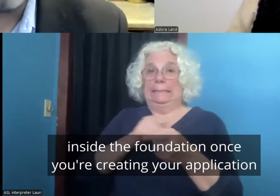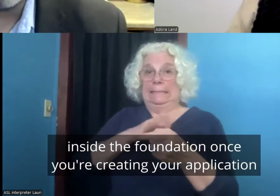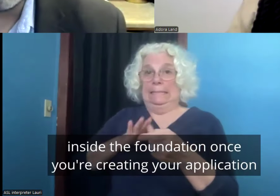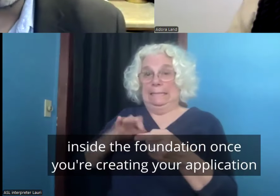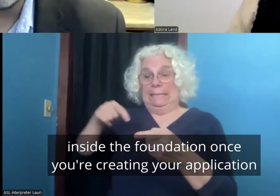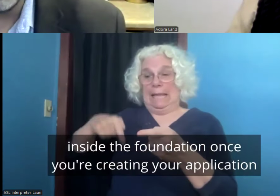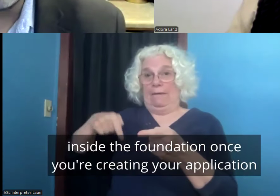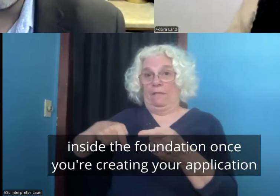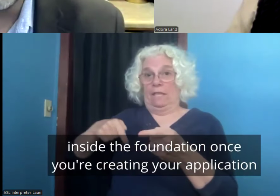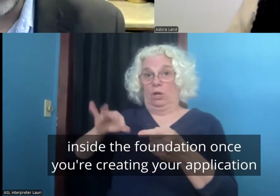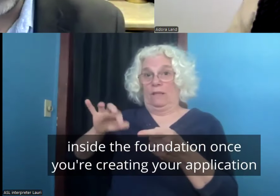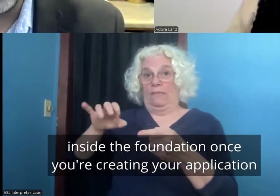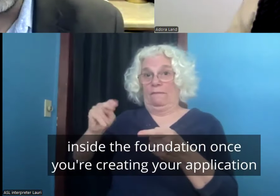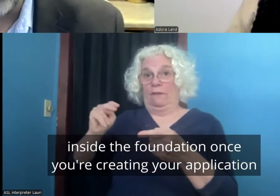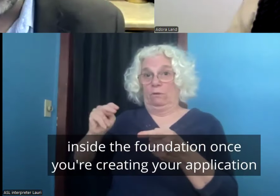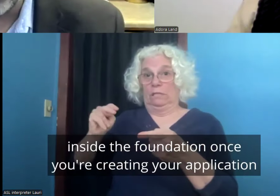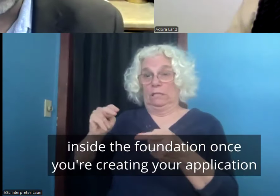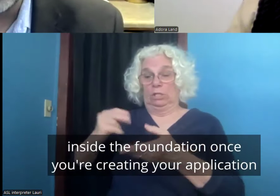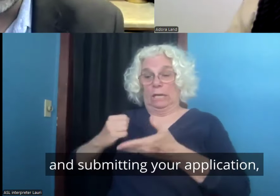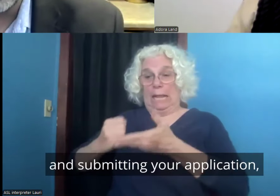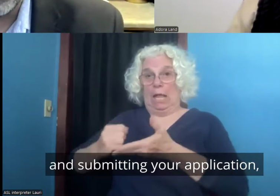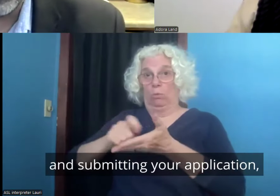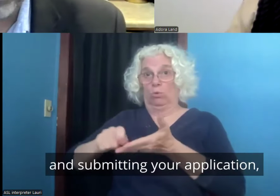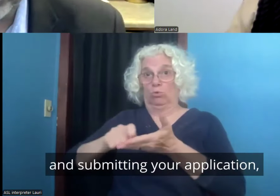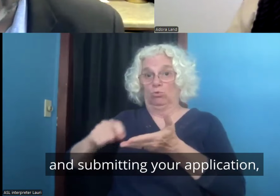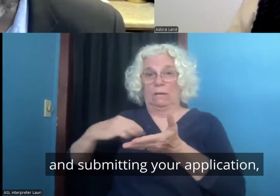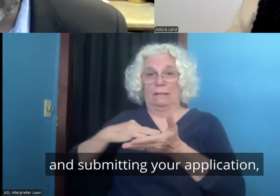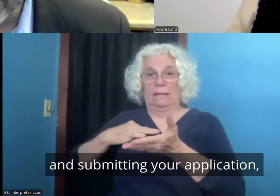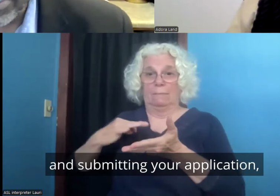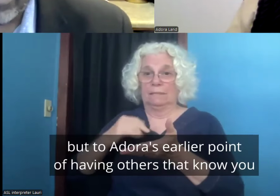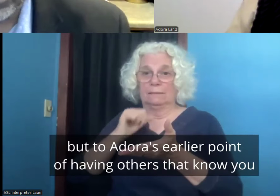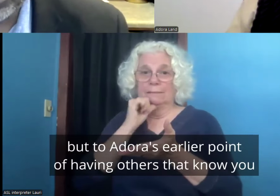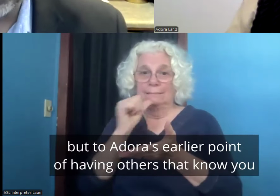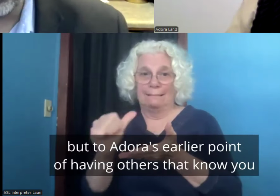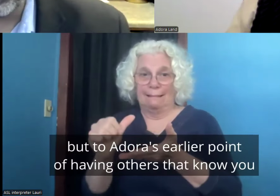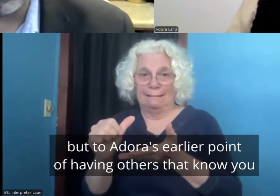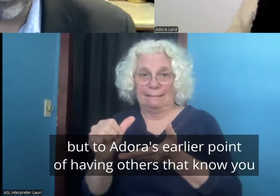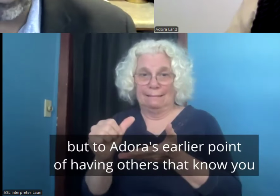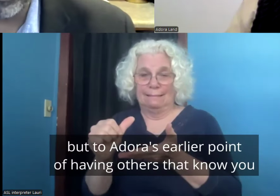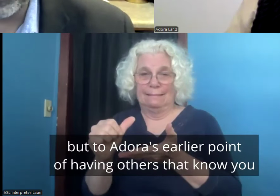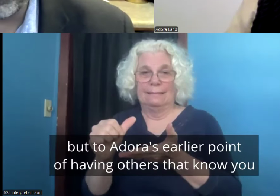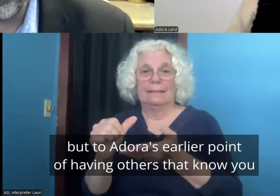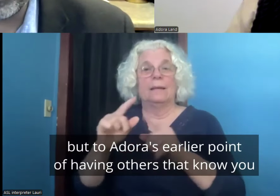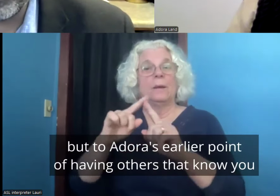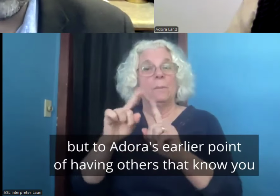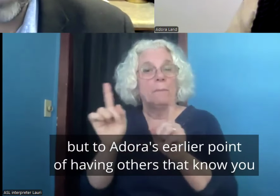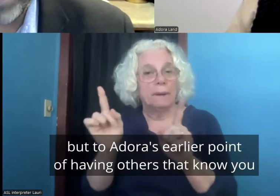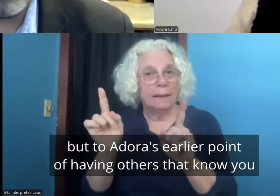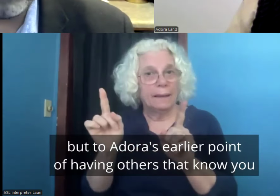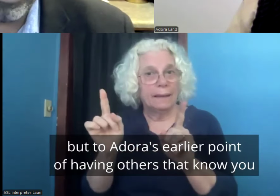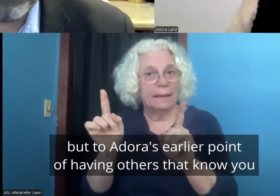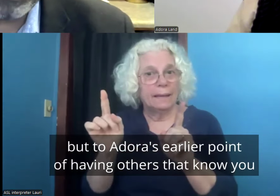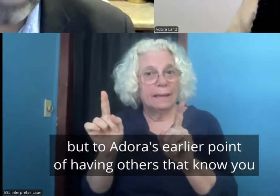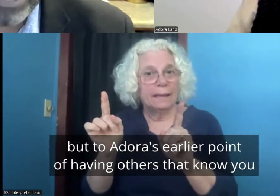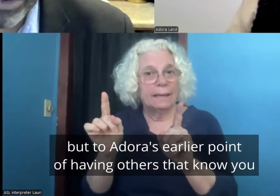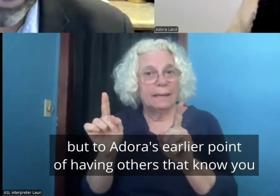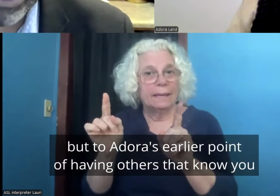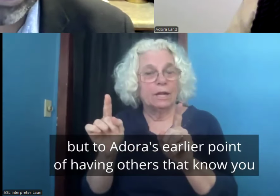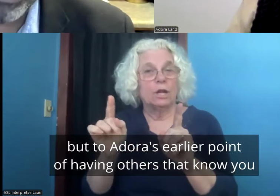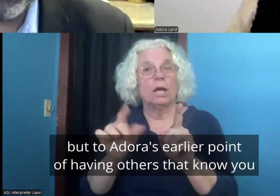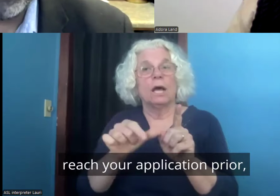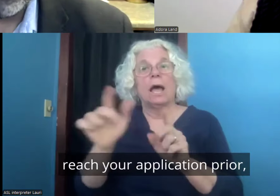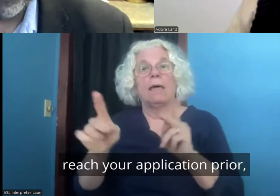the foundation once you're creating your application and submitting your application. But to Dora's earlier point of having others that